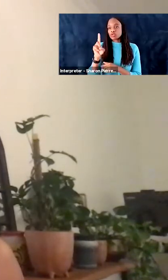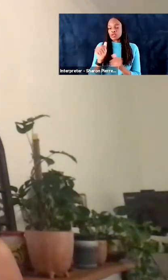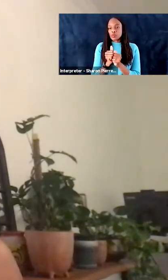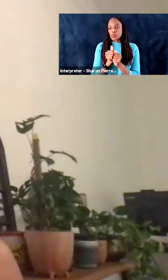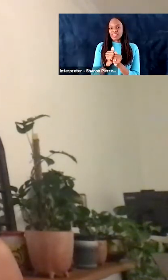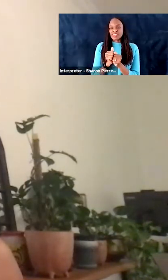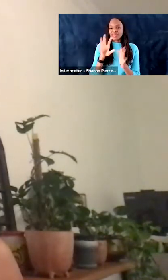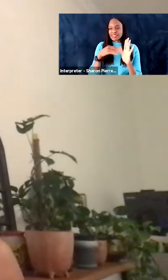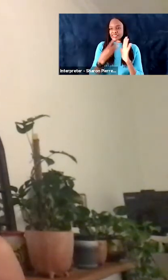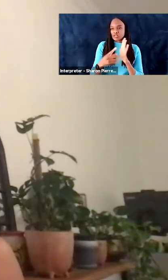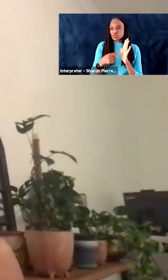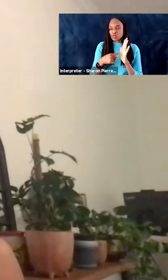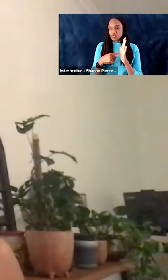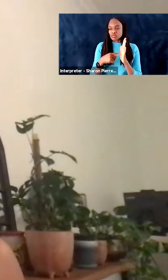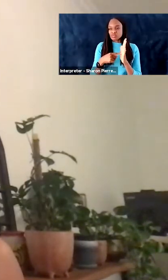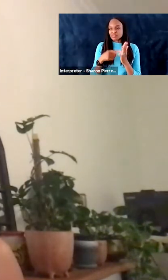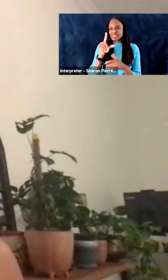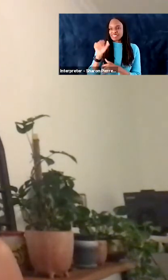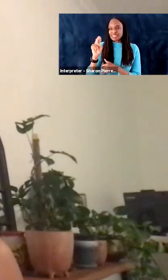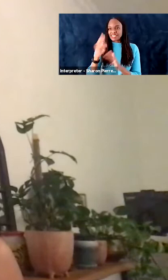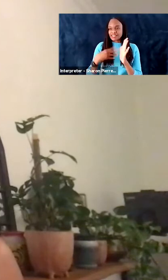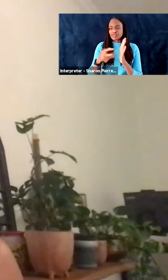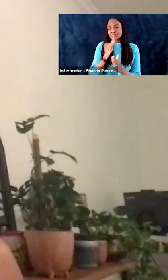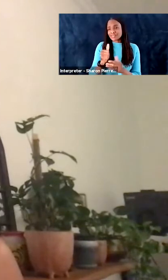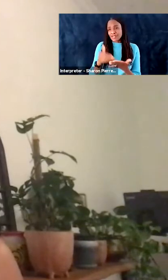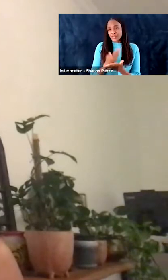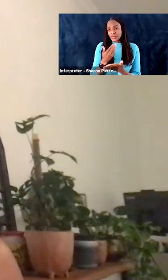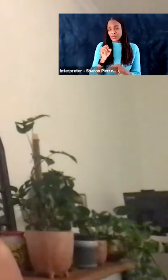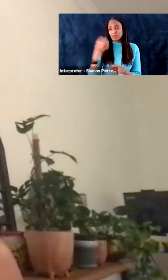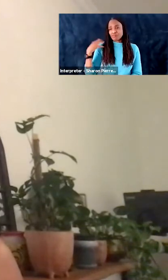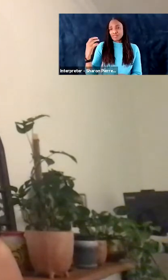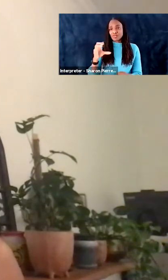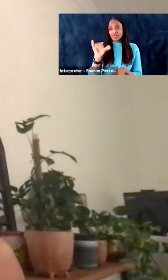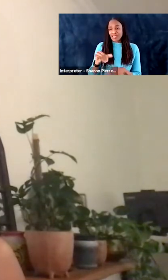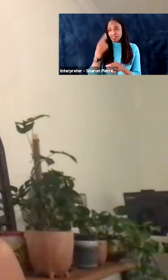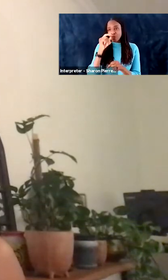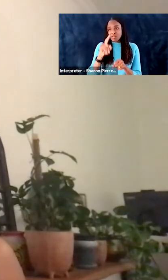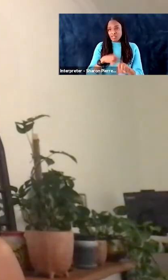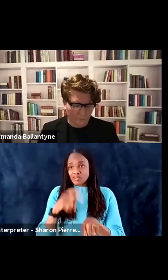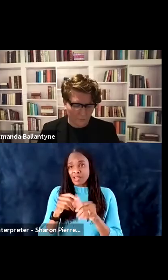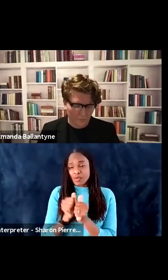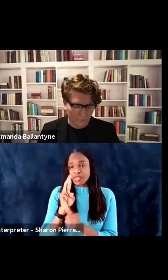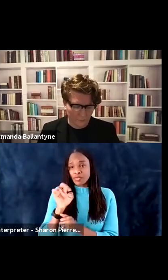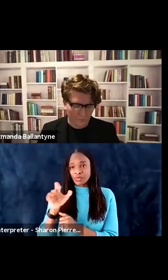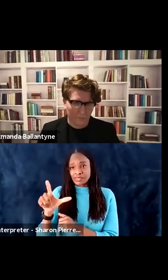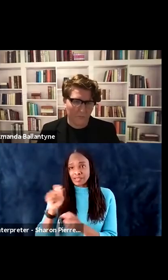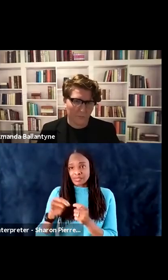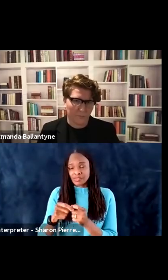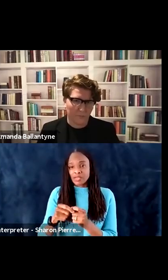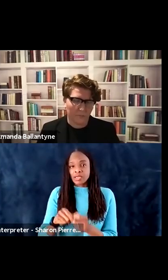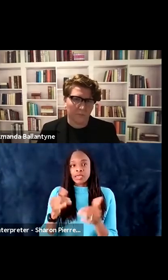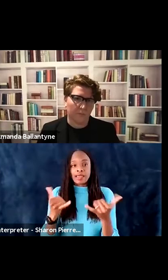scheduling and just-in-time scheduling. This is not new. Employers have been doing this for a very long time, particularly in retail, but it's been intensified with